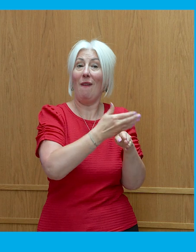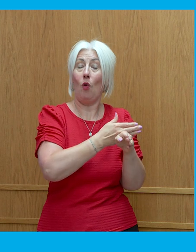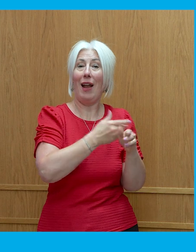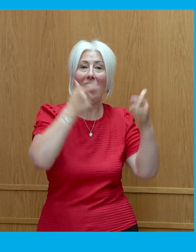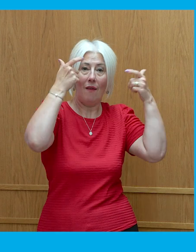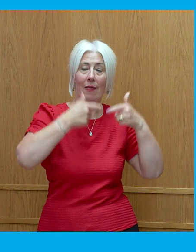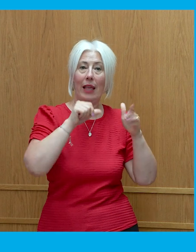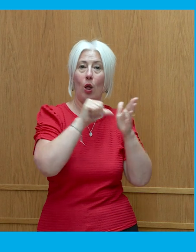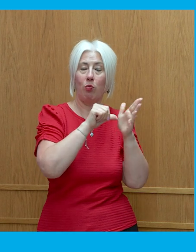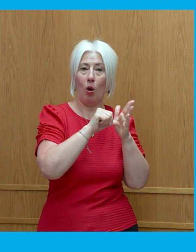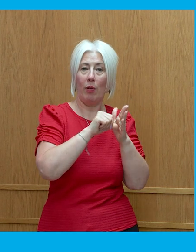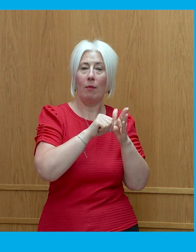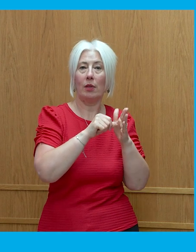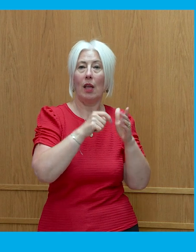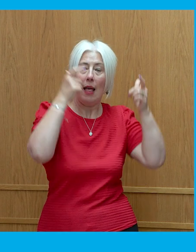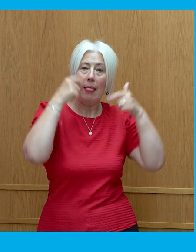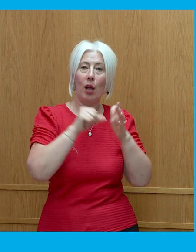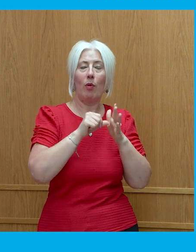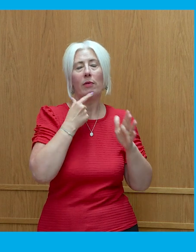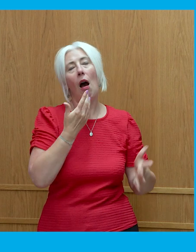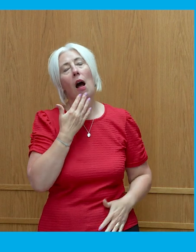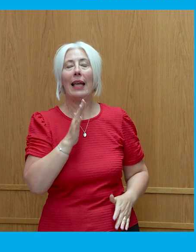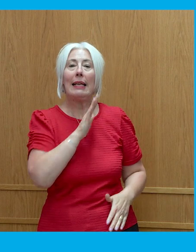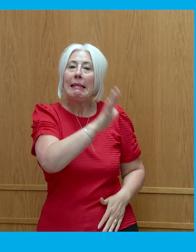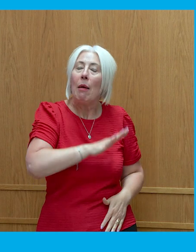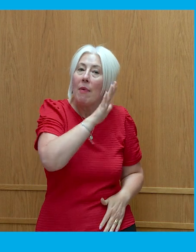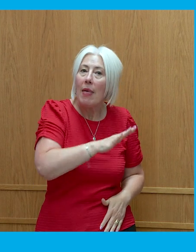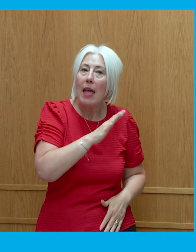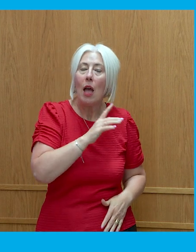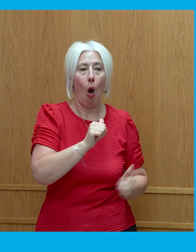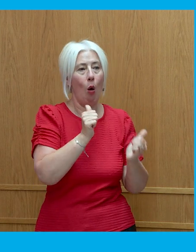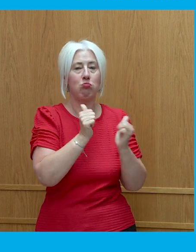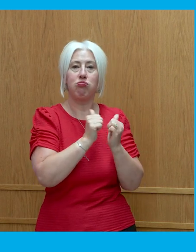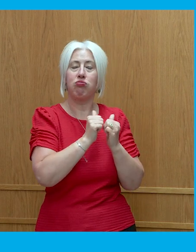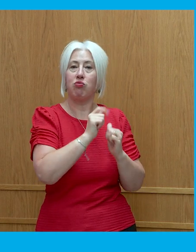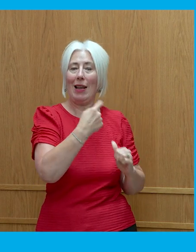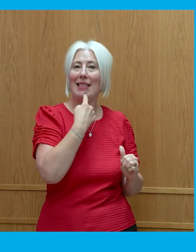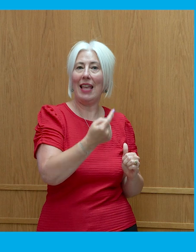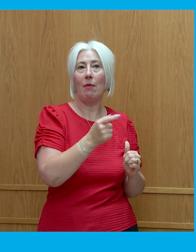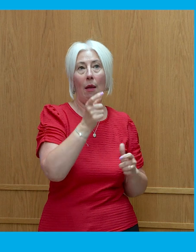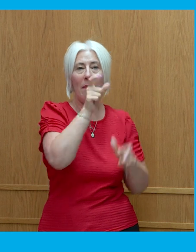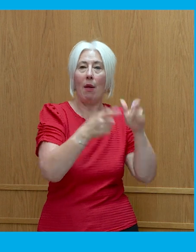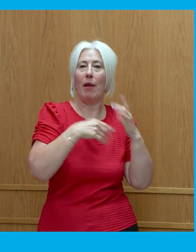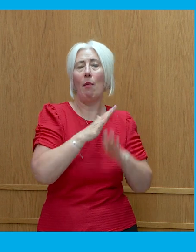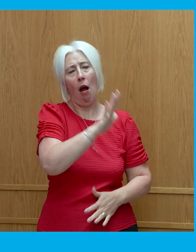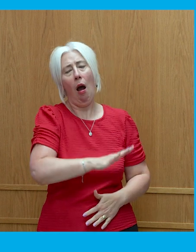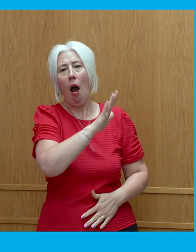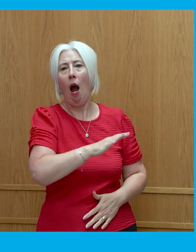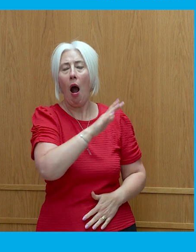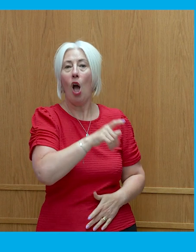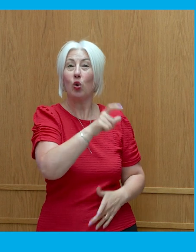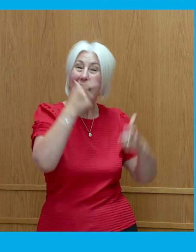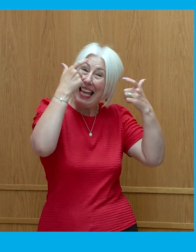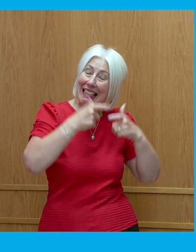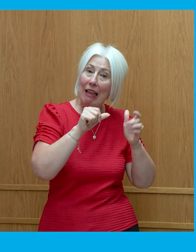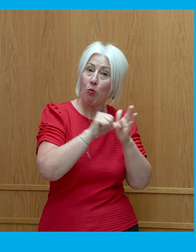problems created sympathy for the... It validated what he was saying, so it created sympathy. So his legal problems actually